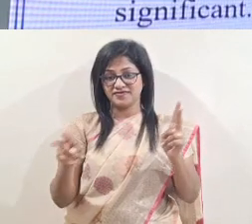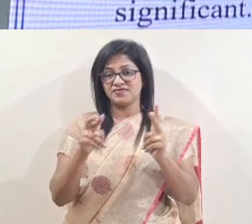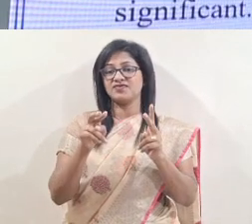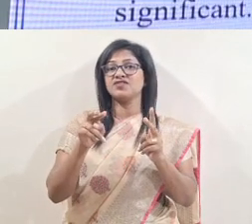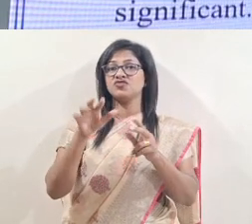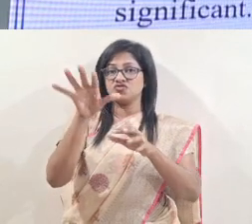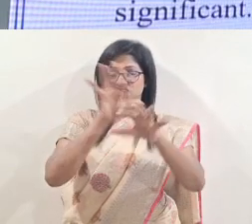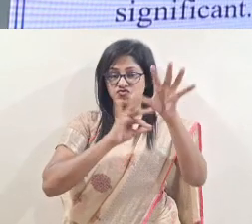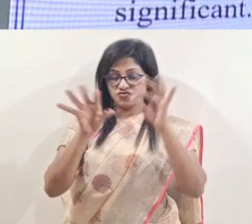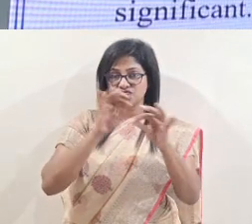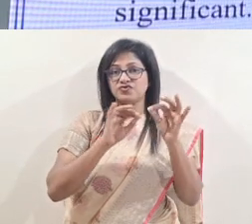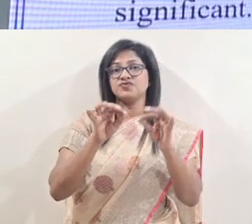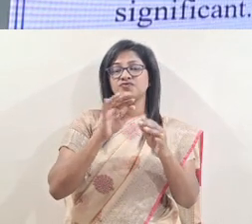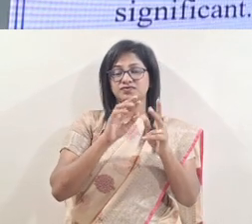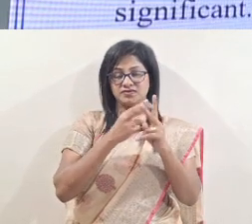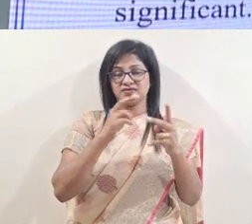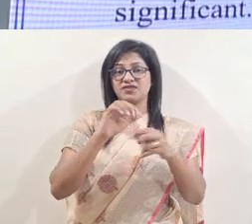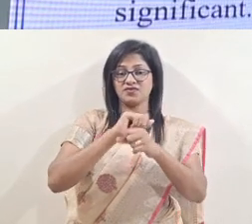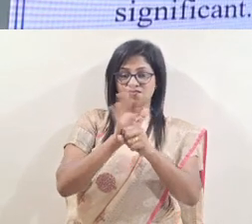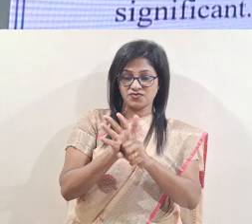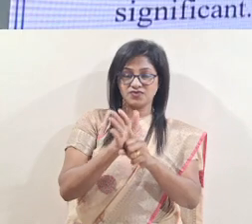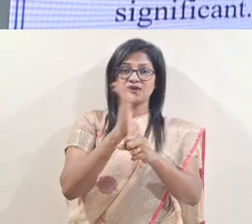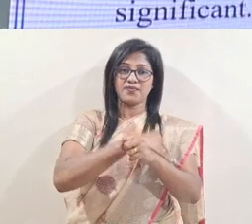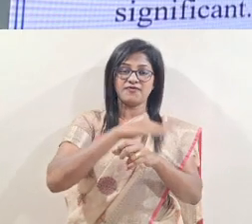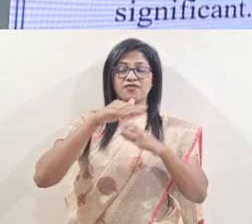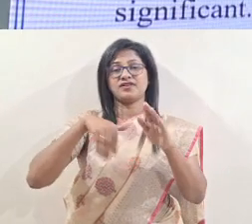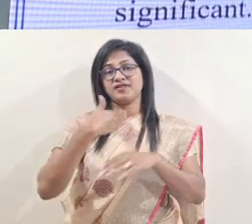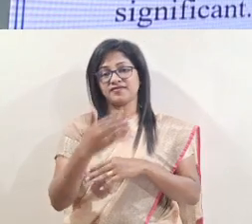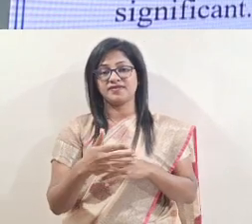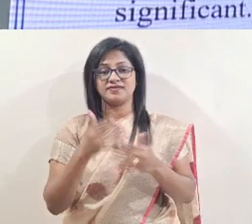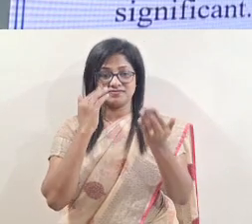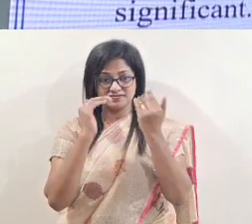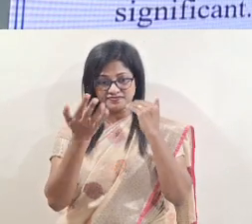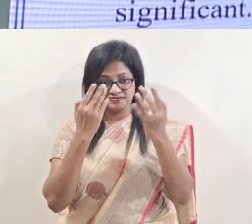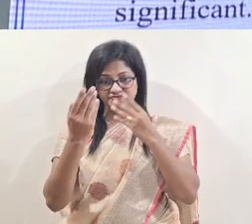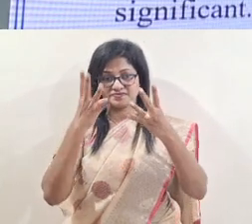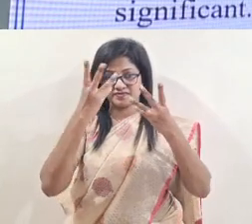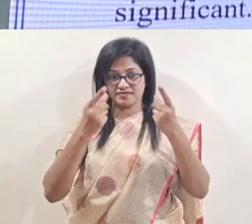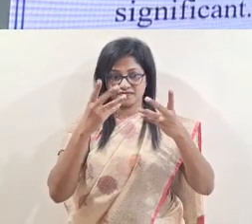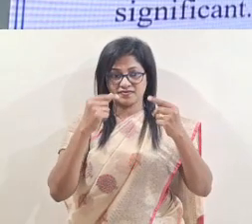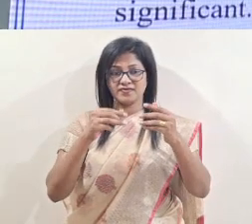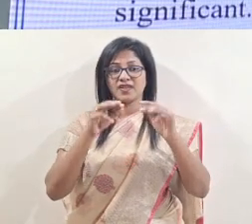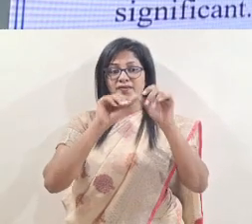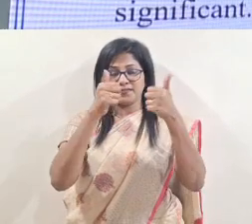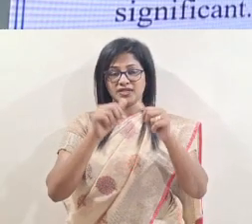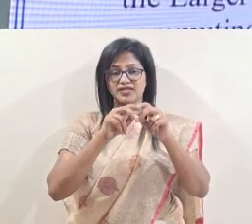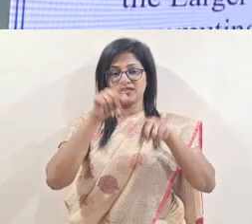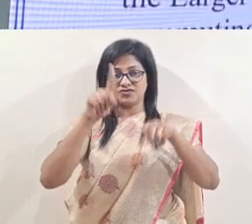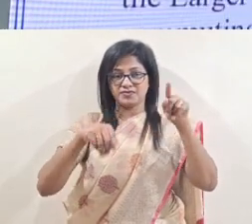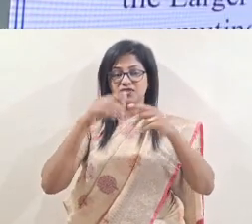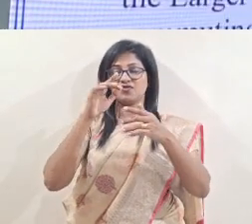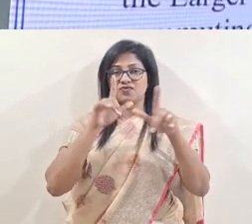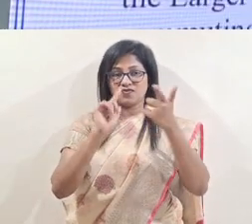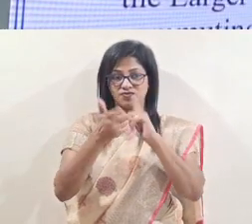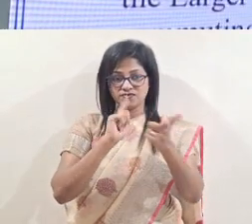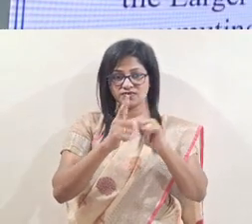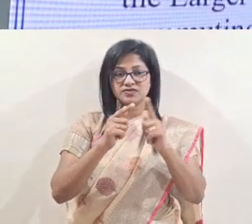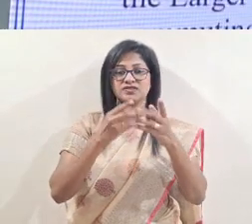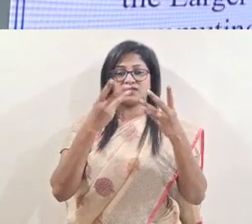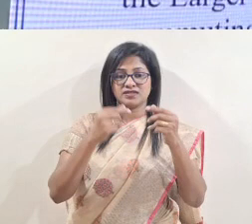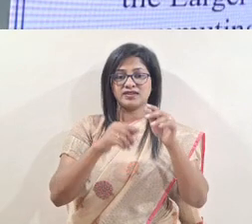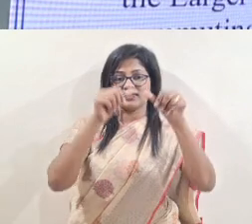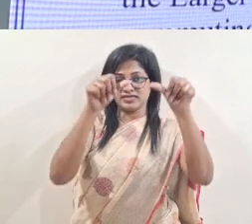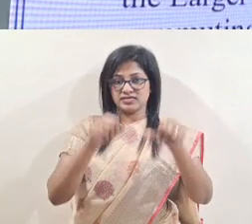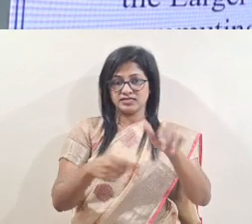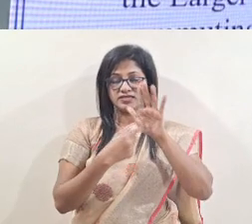after COVID-19, we estimated a multinomial logistic regression model, and these are the results for it.